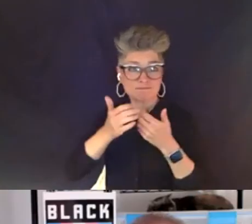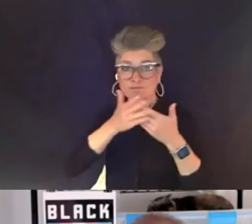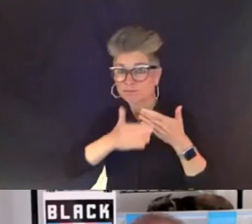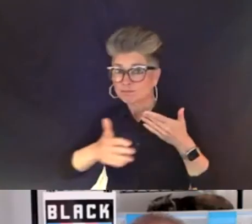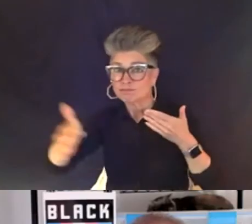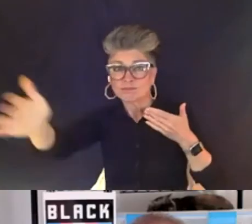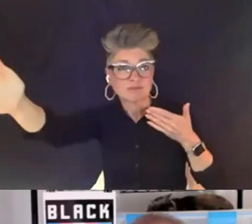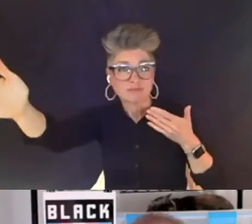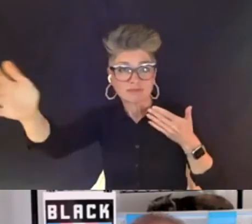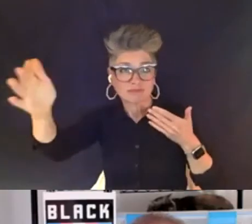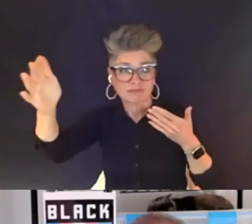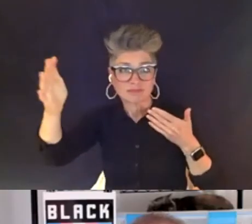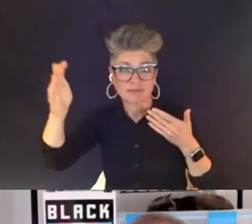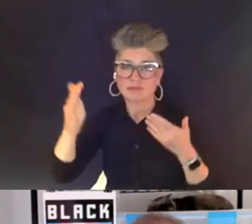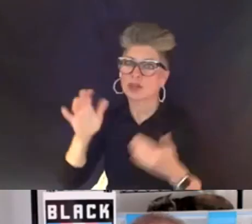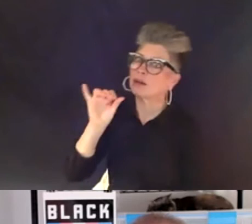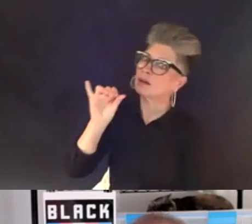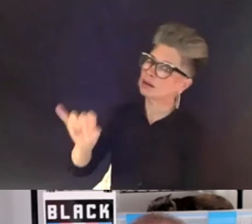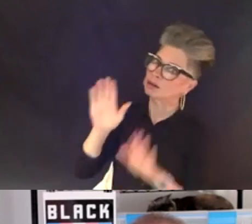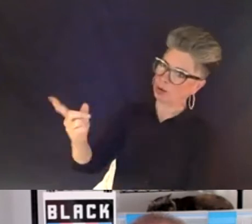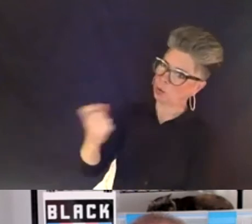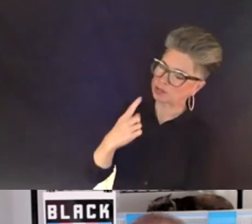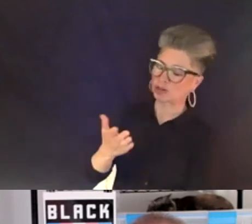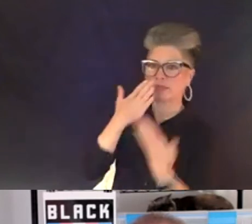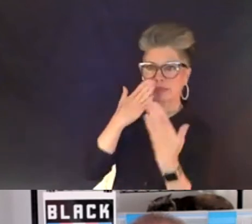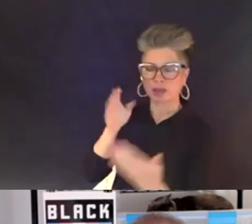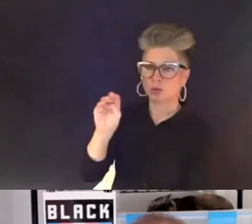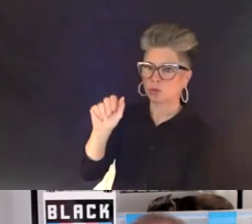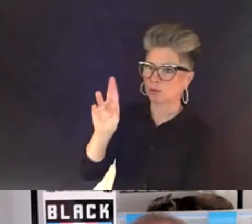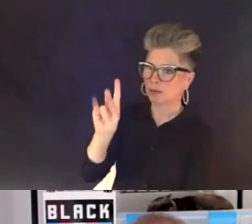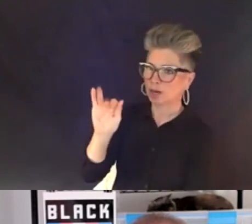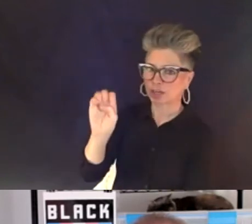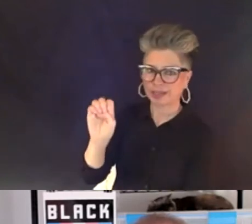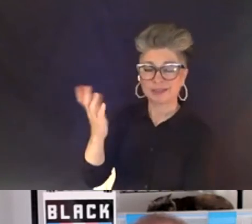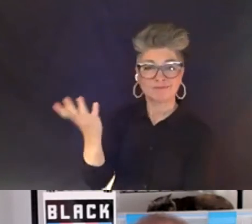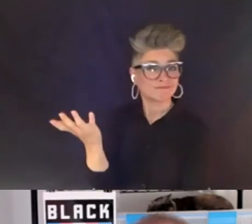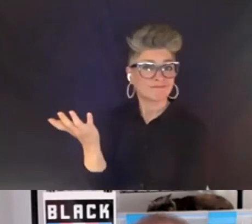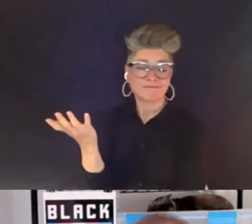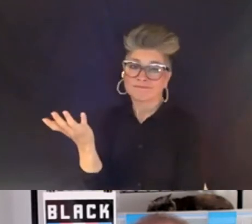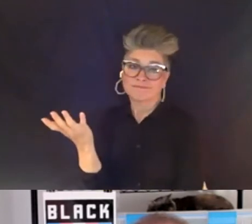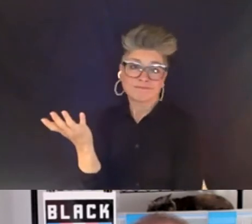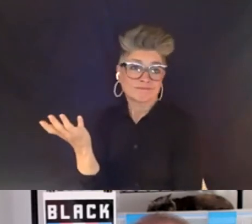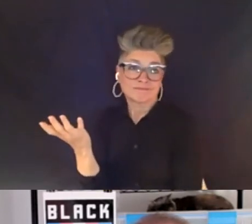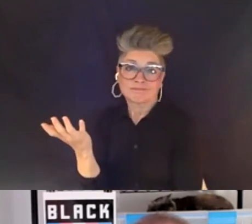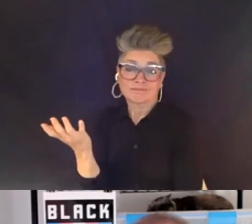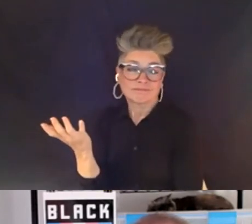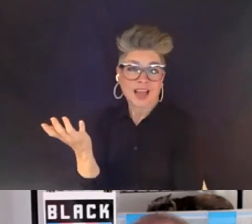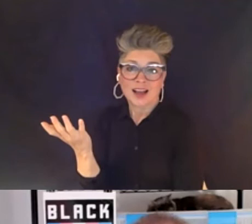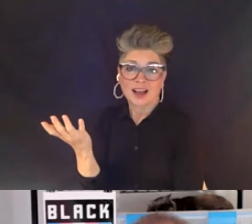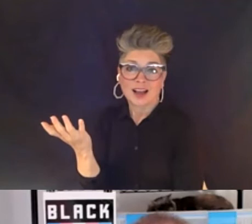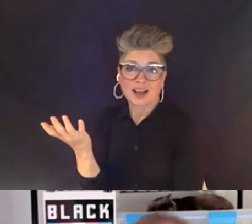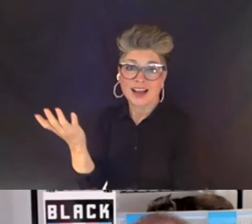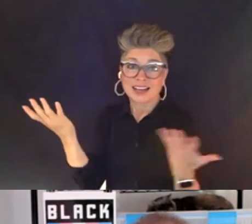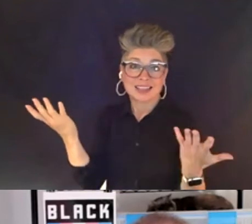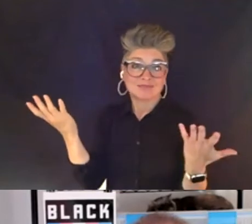Oh, isn't that such a great question? Thank you for that question. I would say that it all is